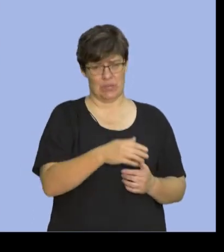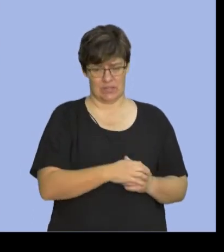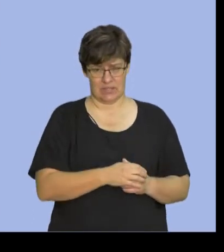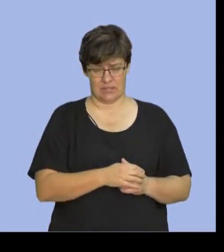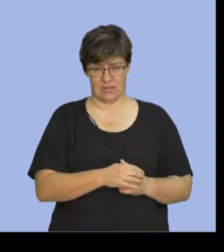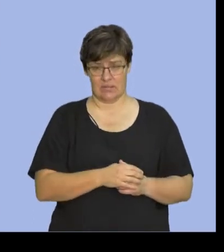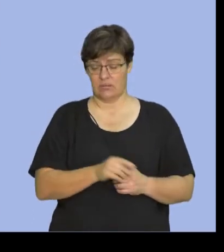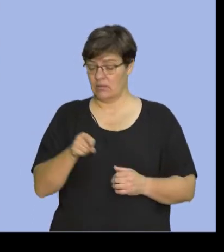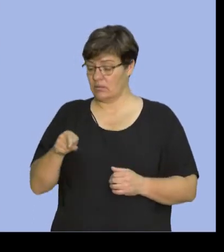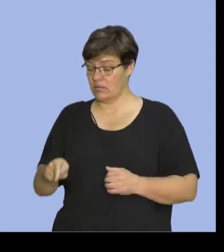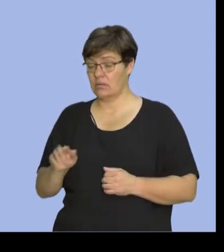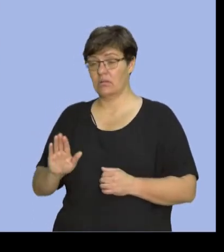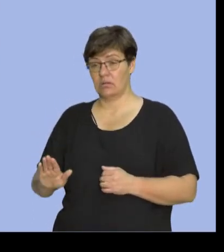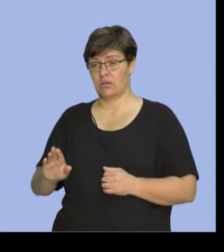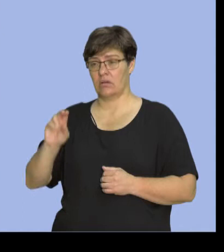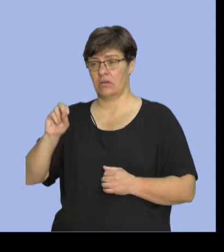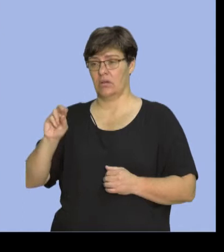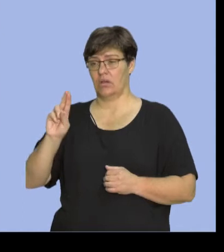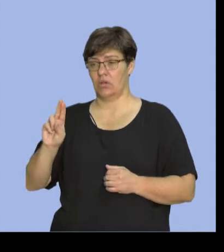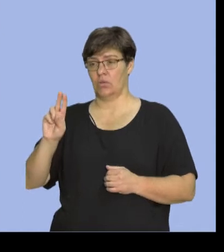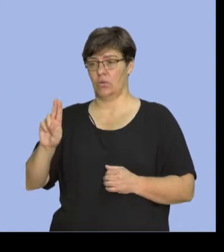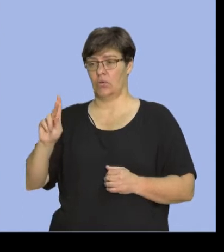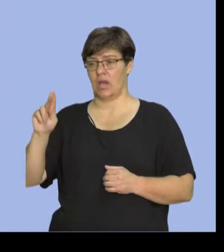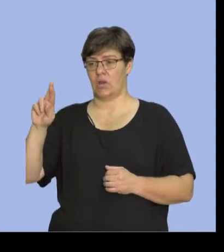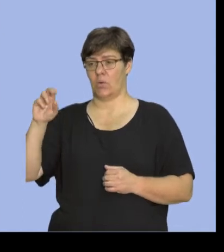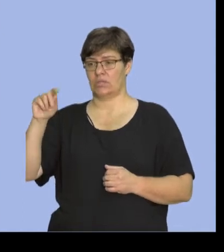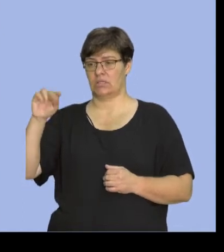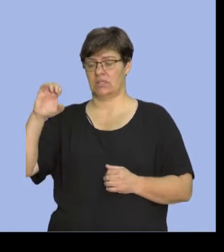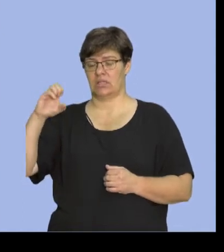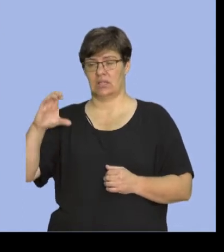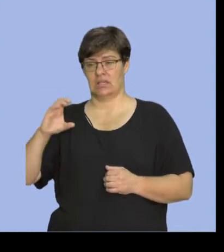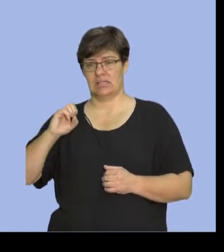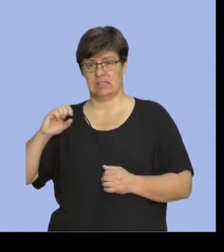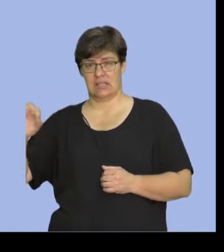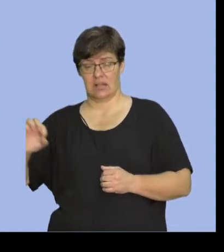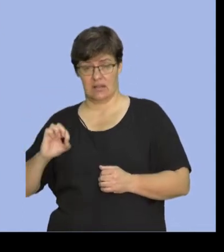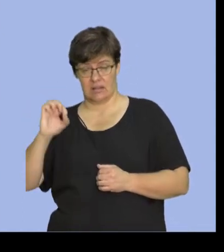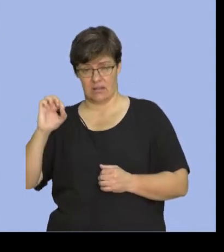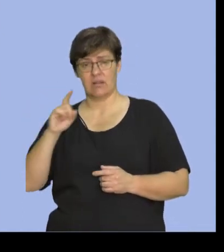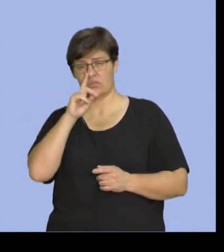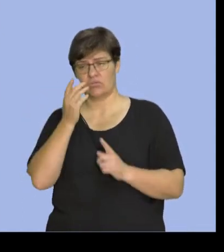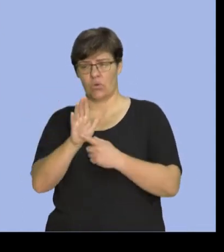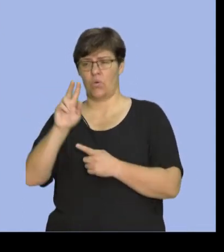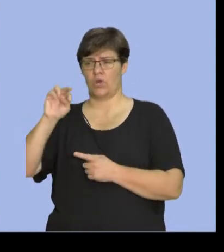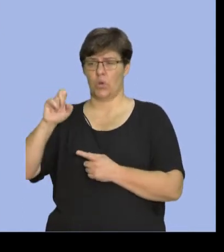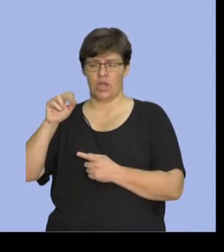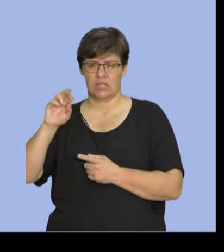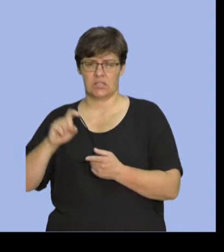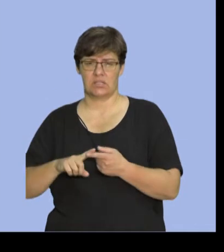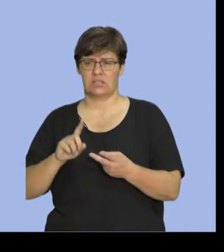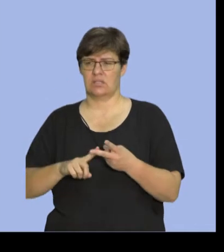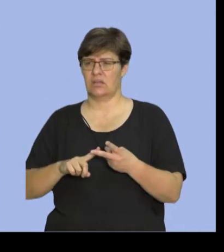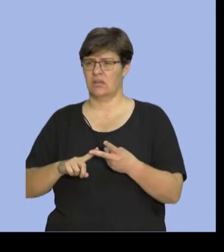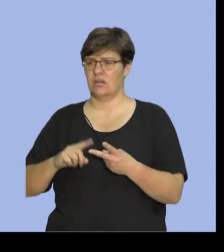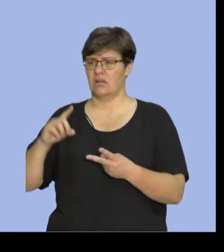if we look at a eukaryotic cell, you can see that it shows you a nucleus, it shows you the Golgi apparatus,